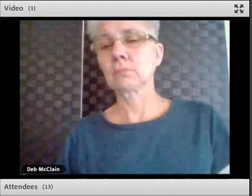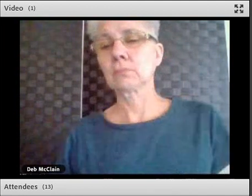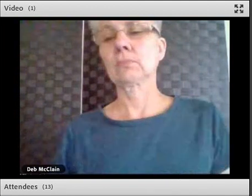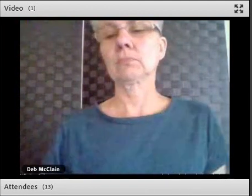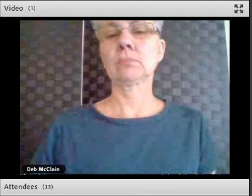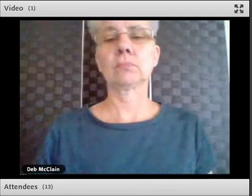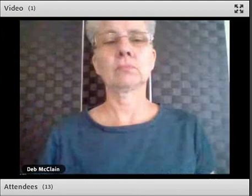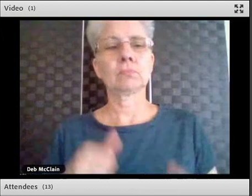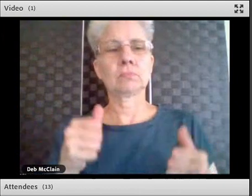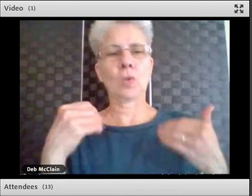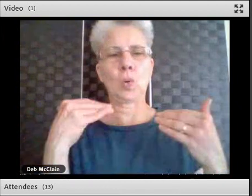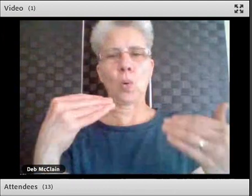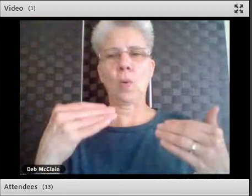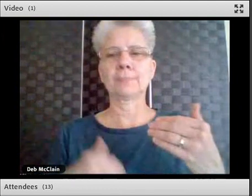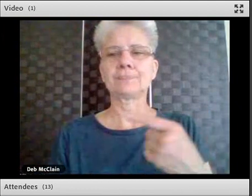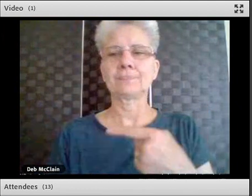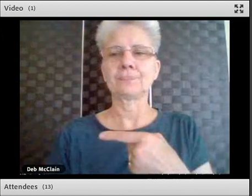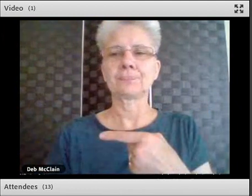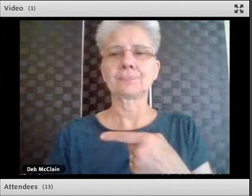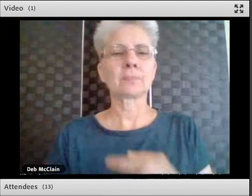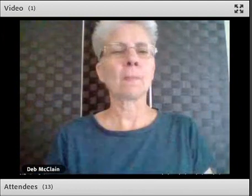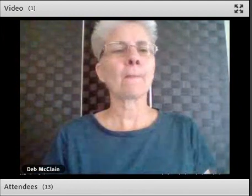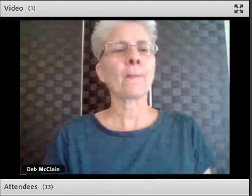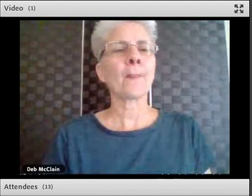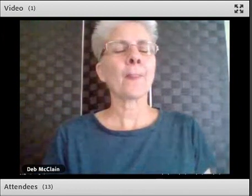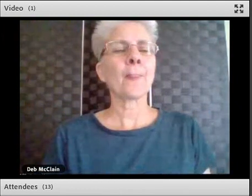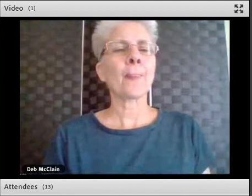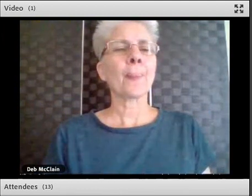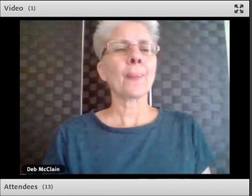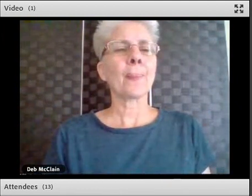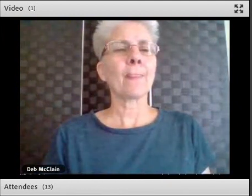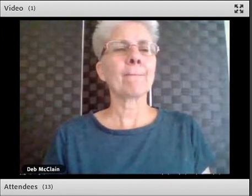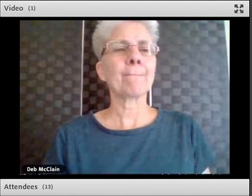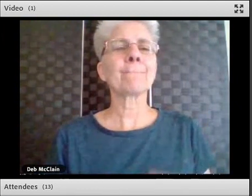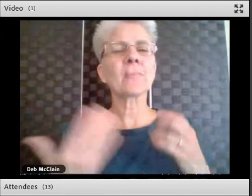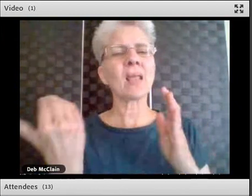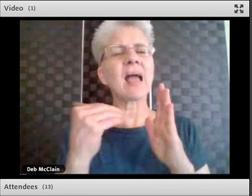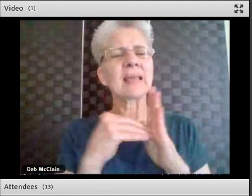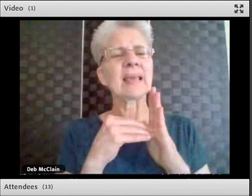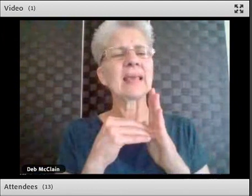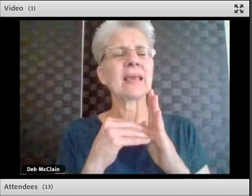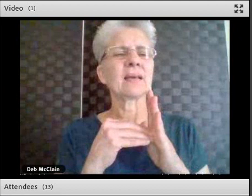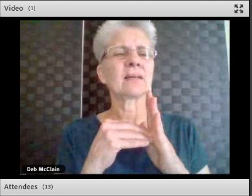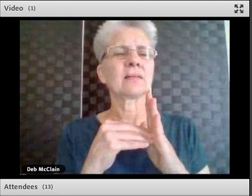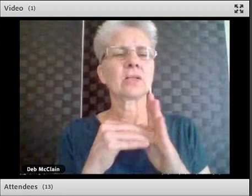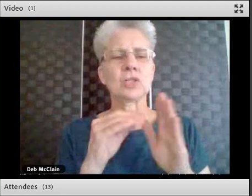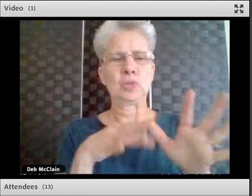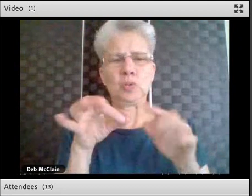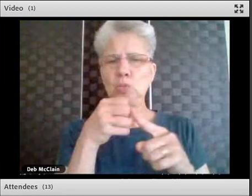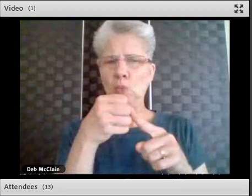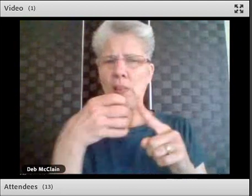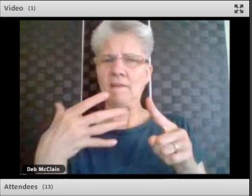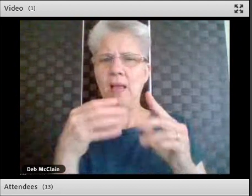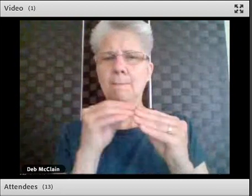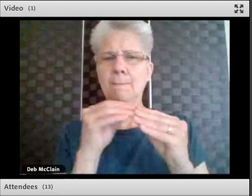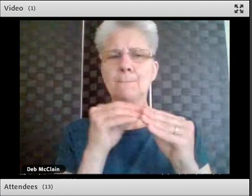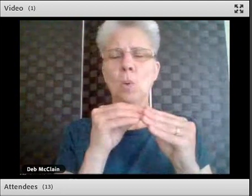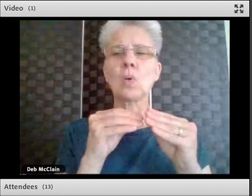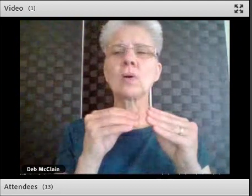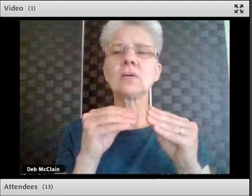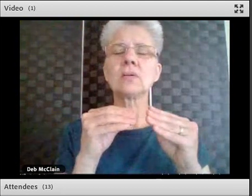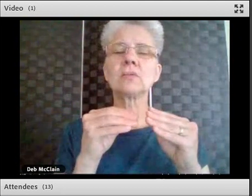Okay, great. We're going to move on here. So again, just to clarify, the